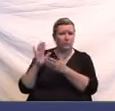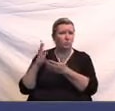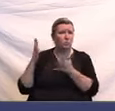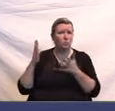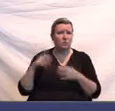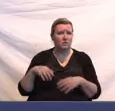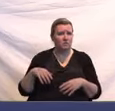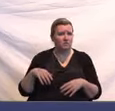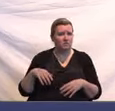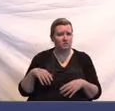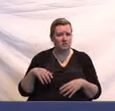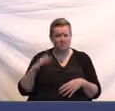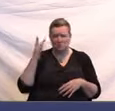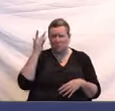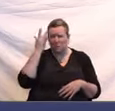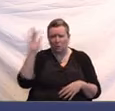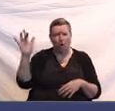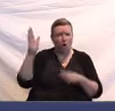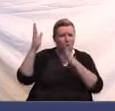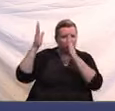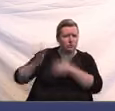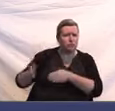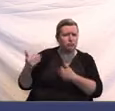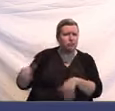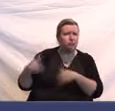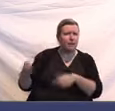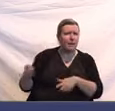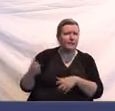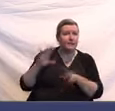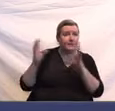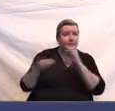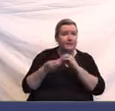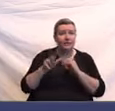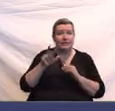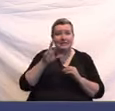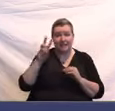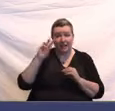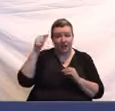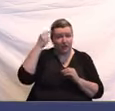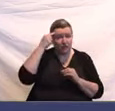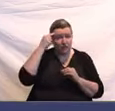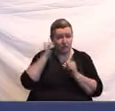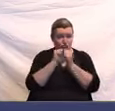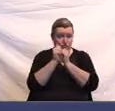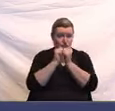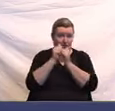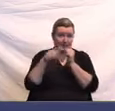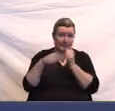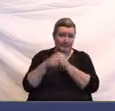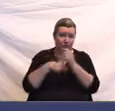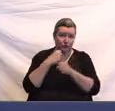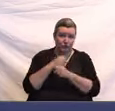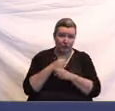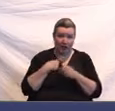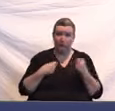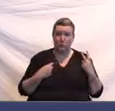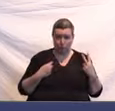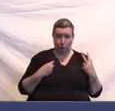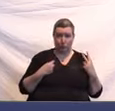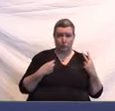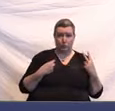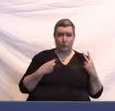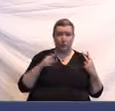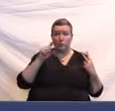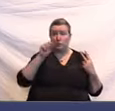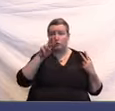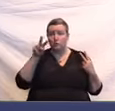I've ever met. And there are 36 governor's races next year. So there's only 2 this year, 36 in 2022. So just